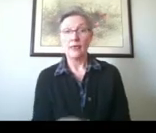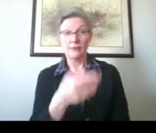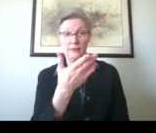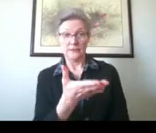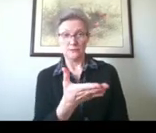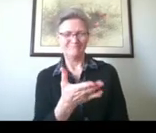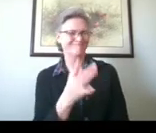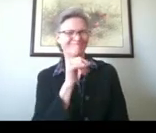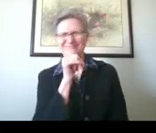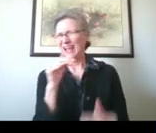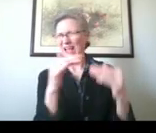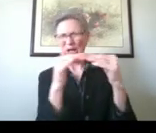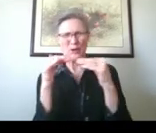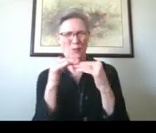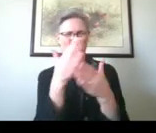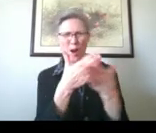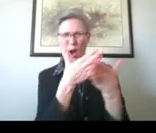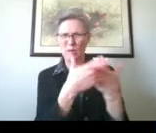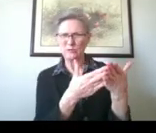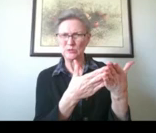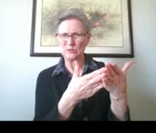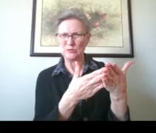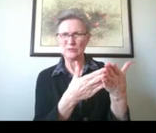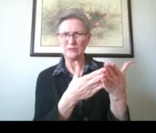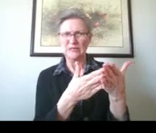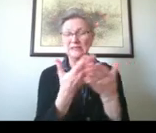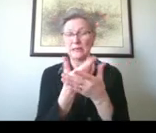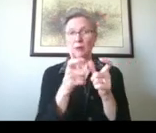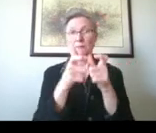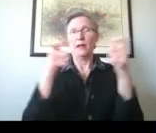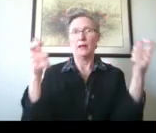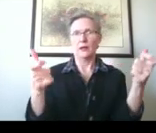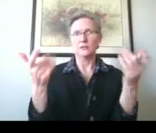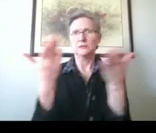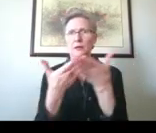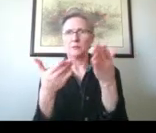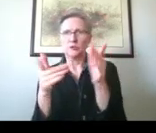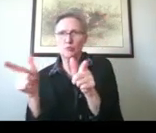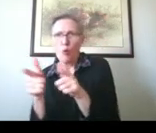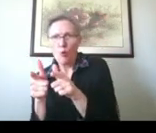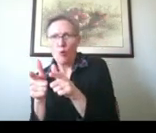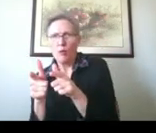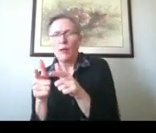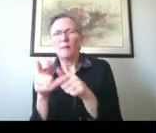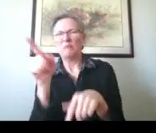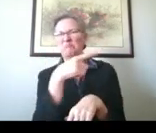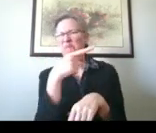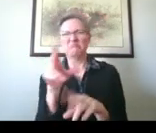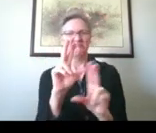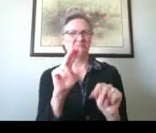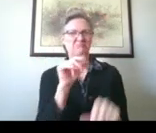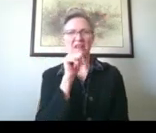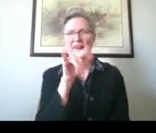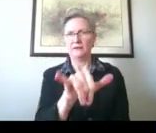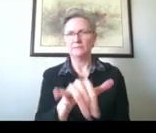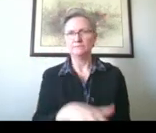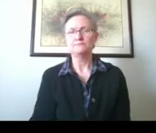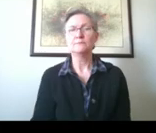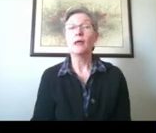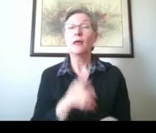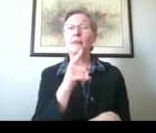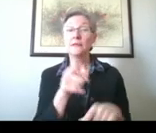does not show equal parts, and you can see that some parts are bigger than others. So I'm going to put an X through that.